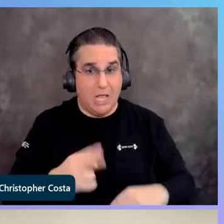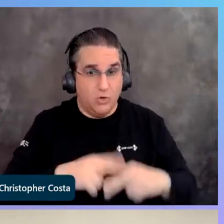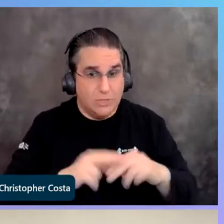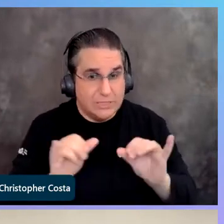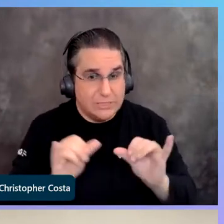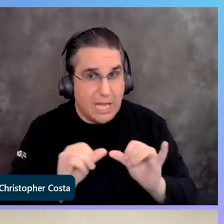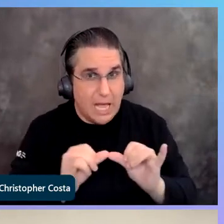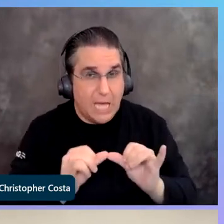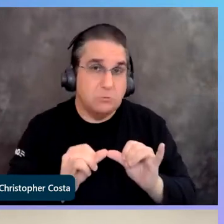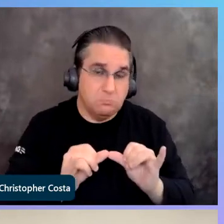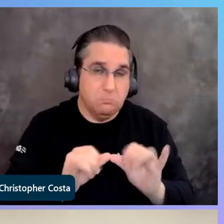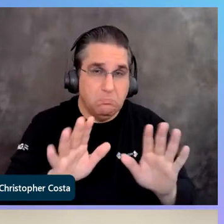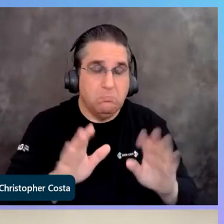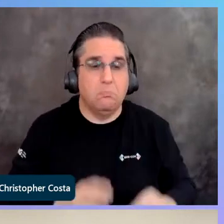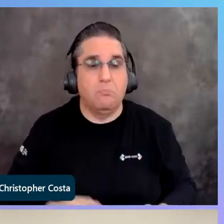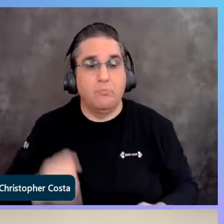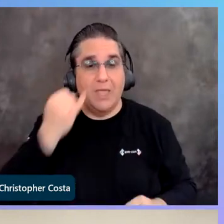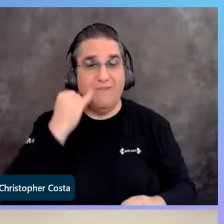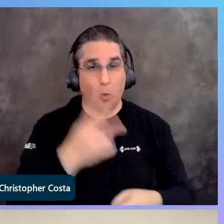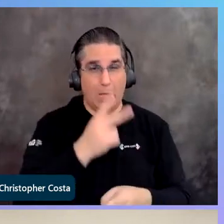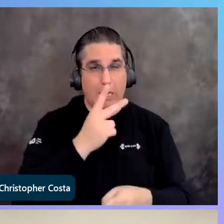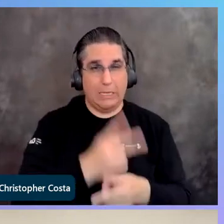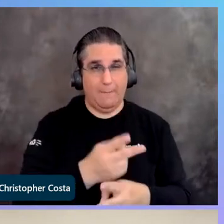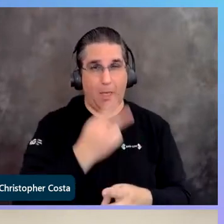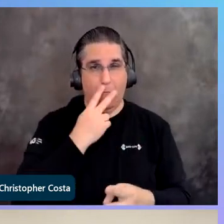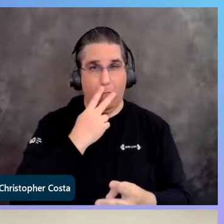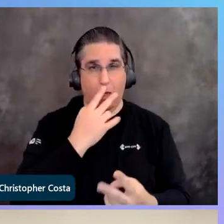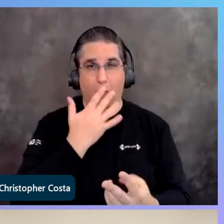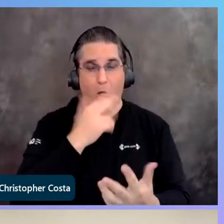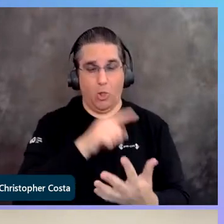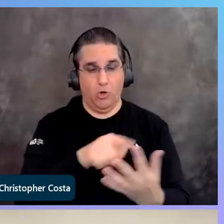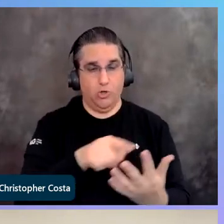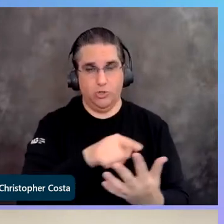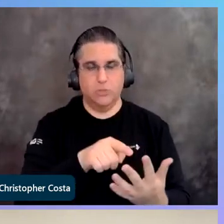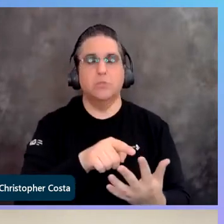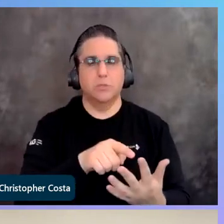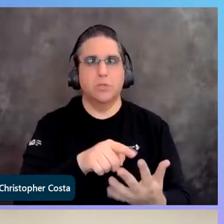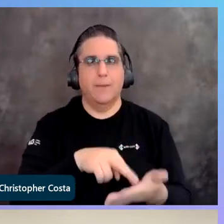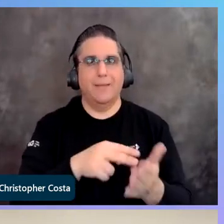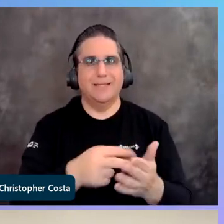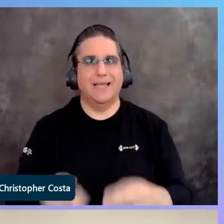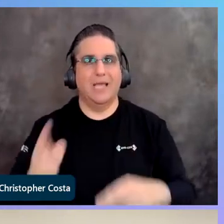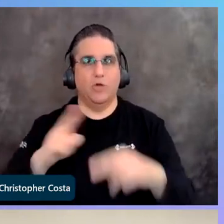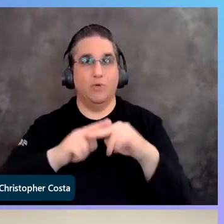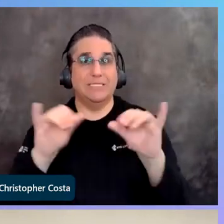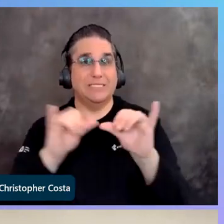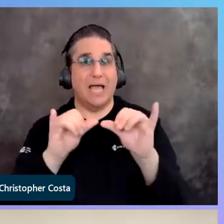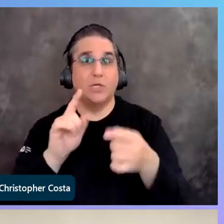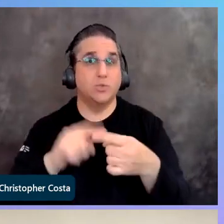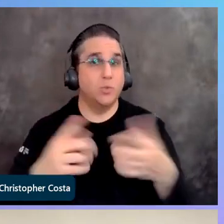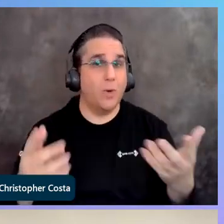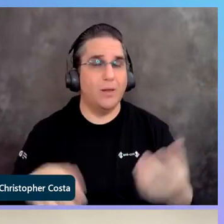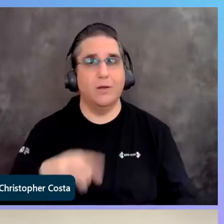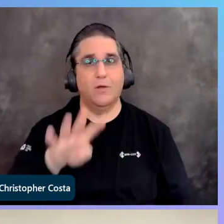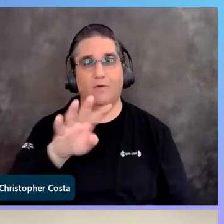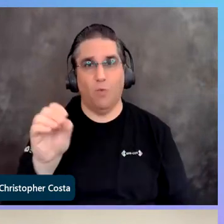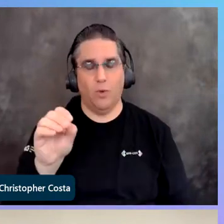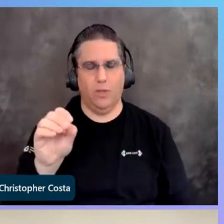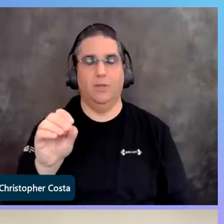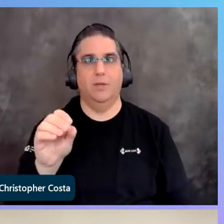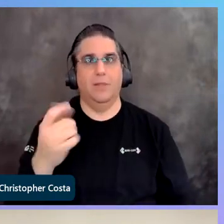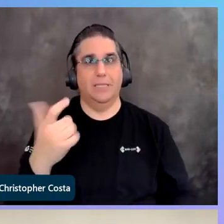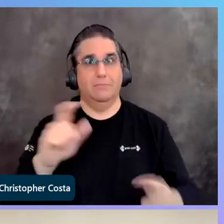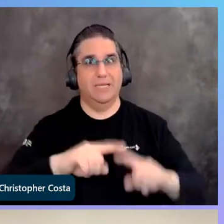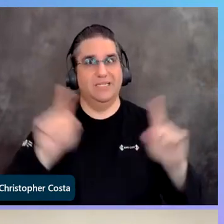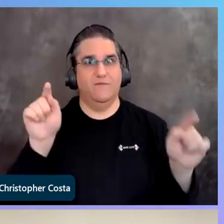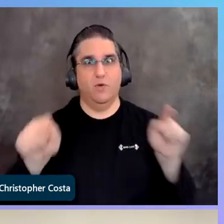If I want to maintain the colors I have, I need to increase the text size to 40. That's pretty jarring.